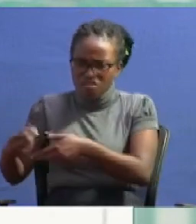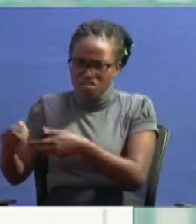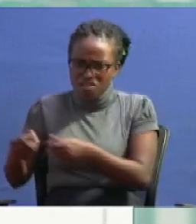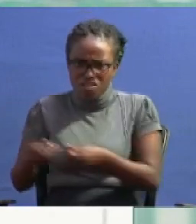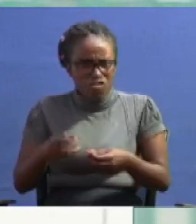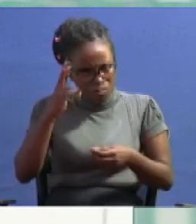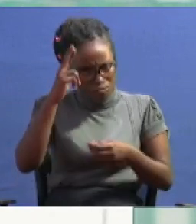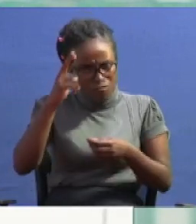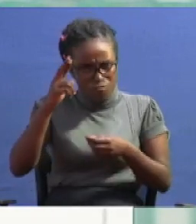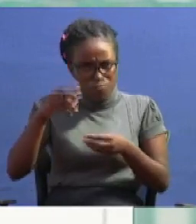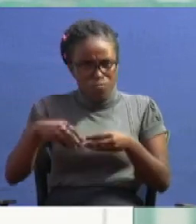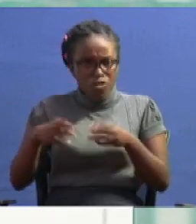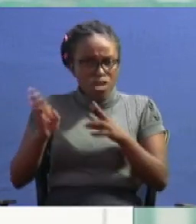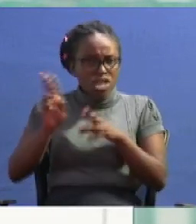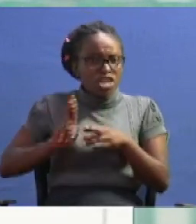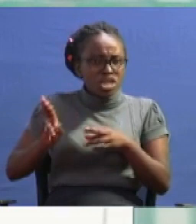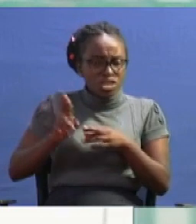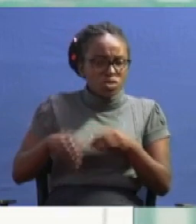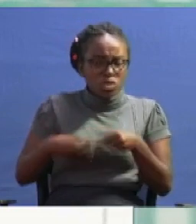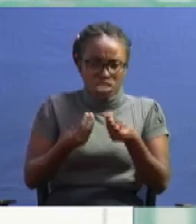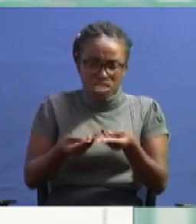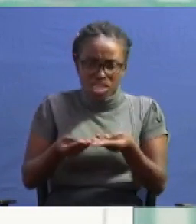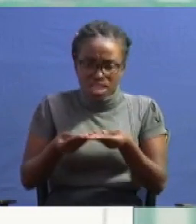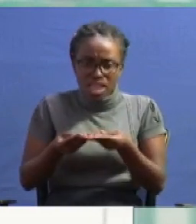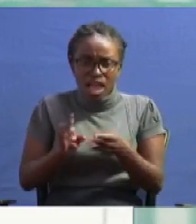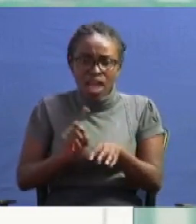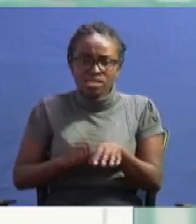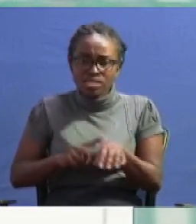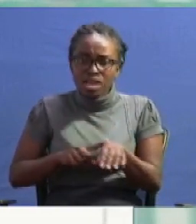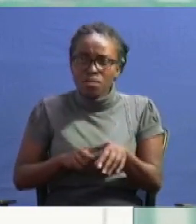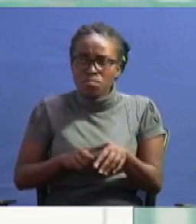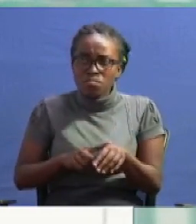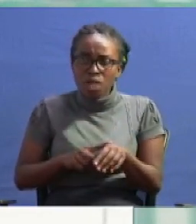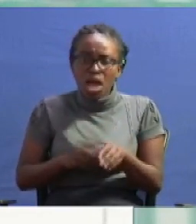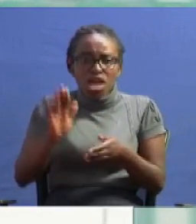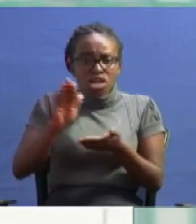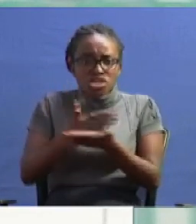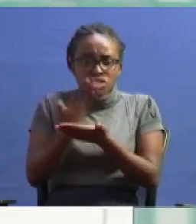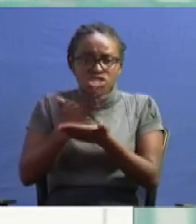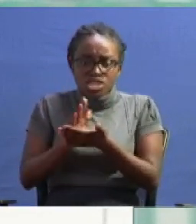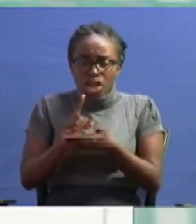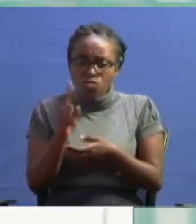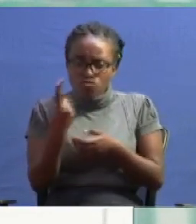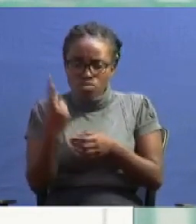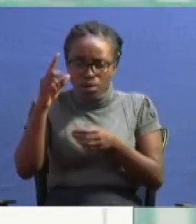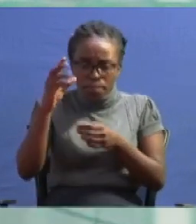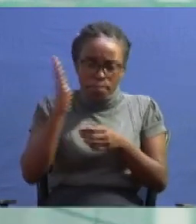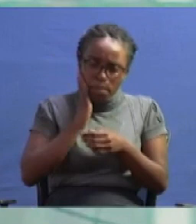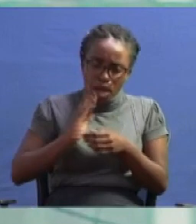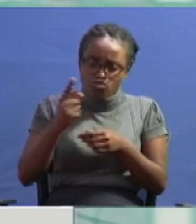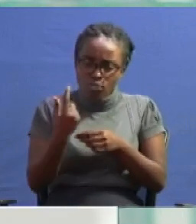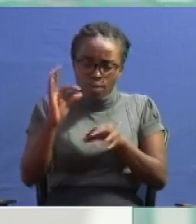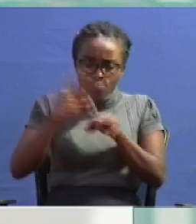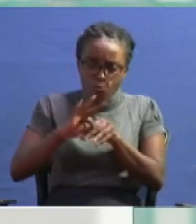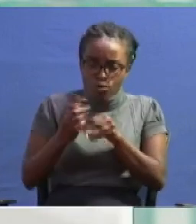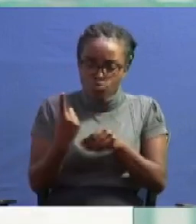We distribute the resources to people. And when we say these resources should be shared on a one man, one vote,